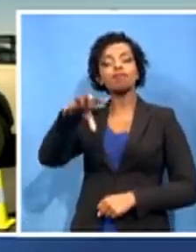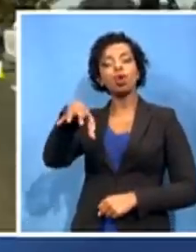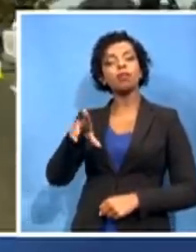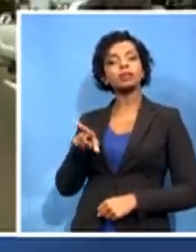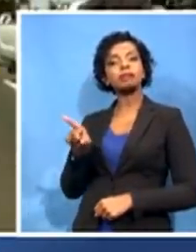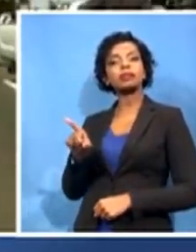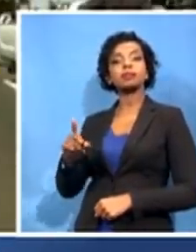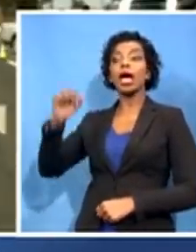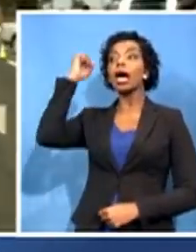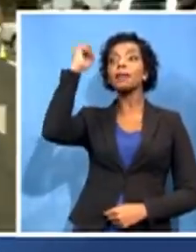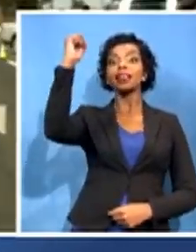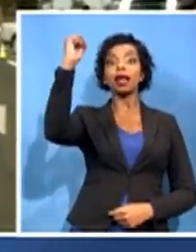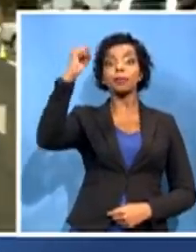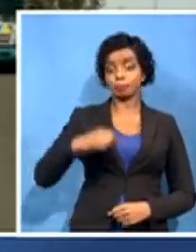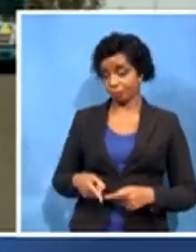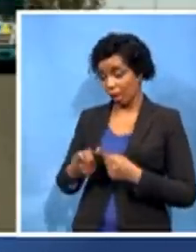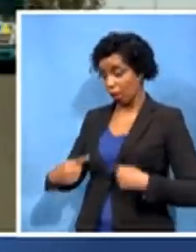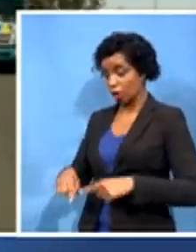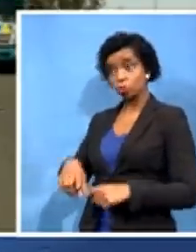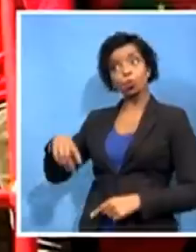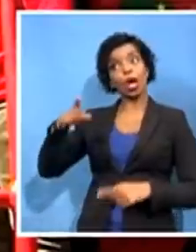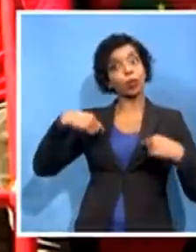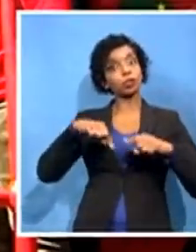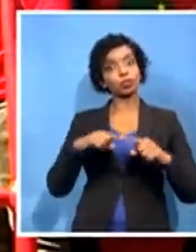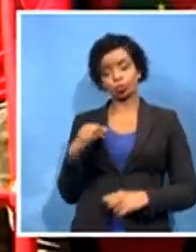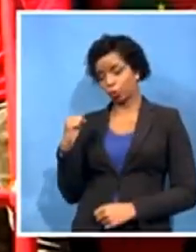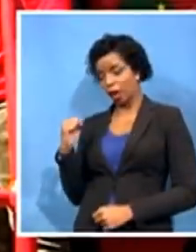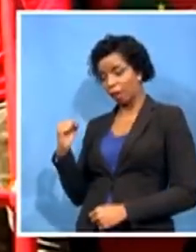tu. Ala ala Gauteng, ala ala.